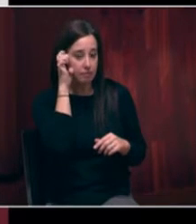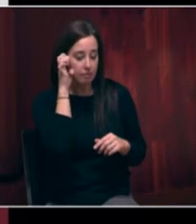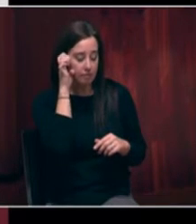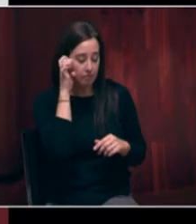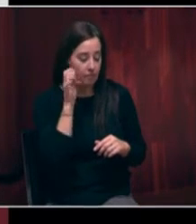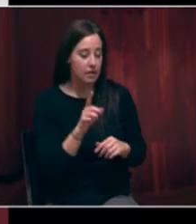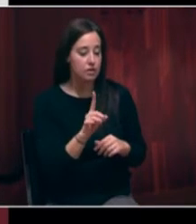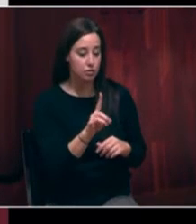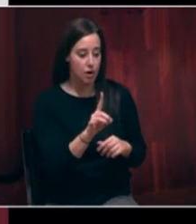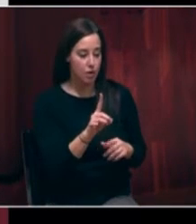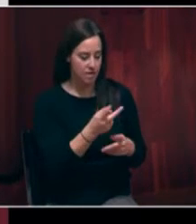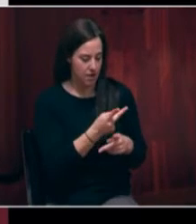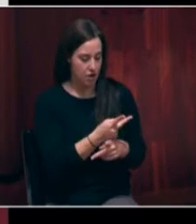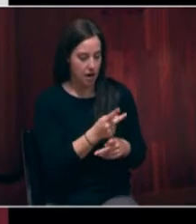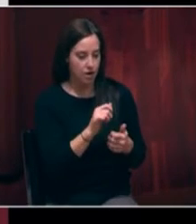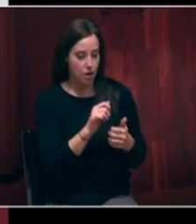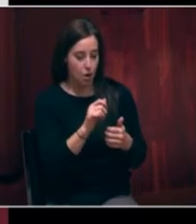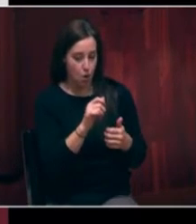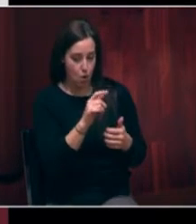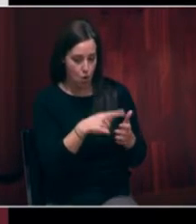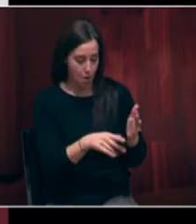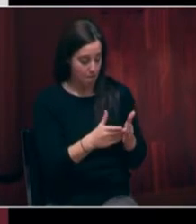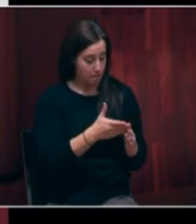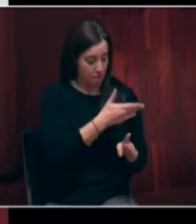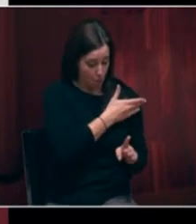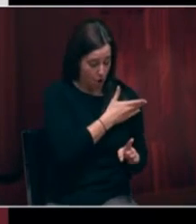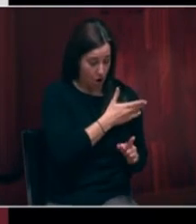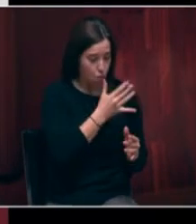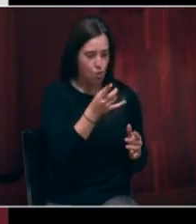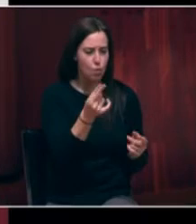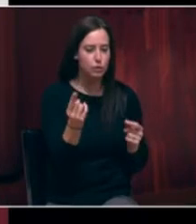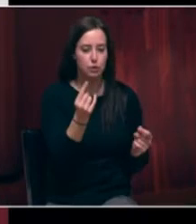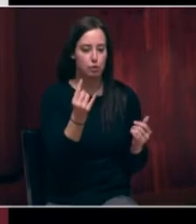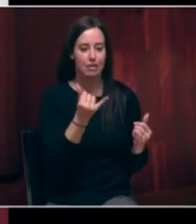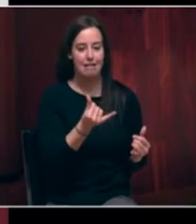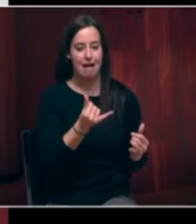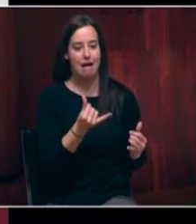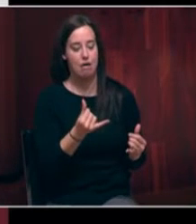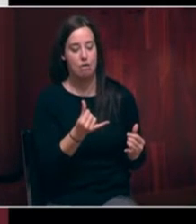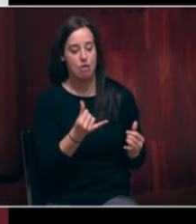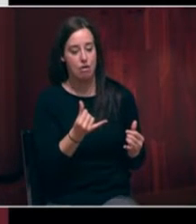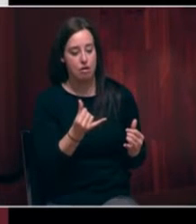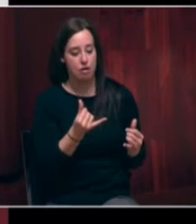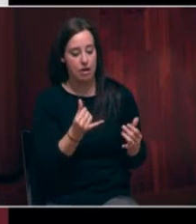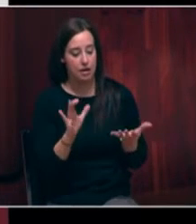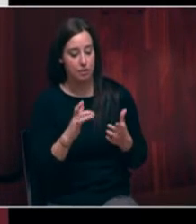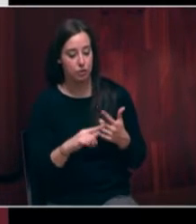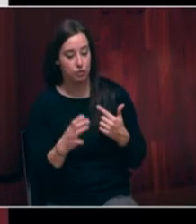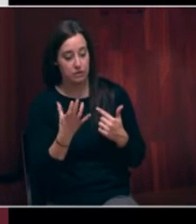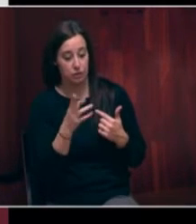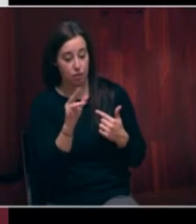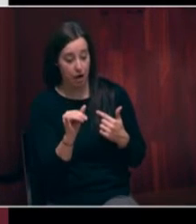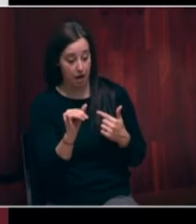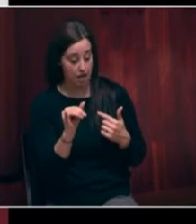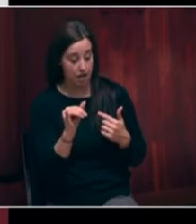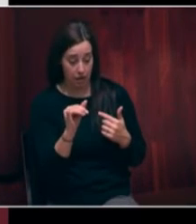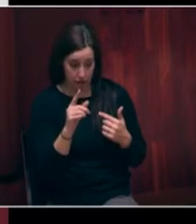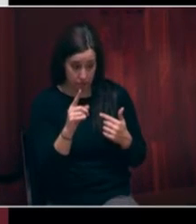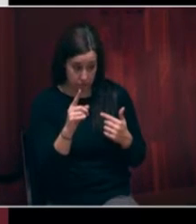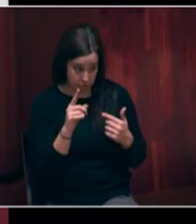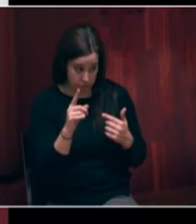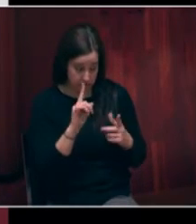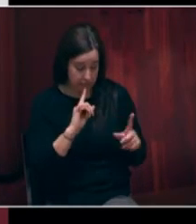for CUI in the electronic environment. Basically, what are you doing right now? The overwhelming response from agencies was that they're protecting